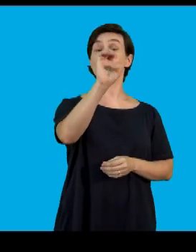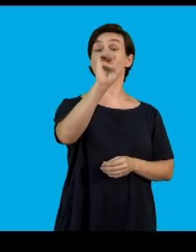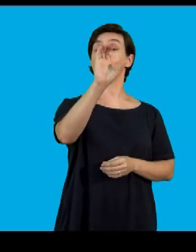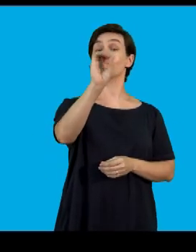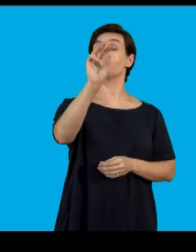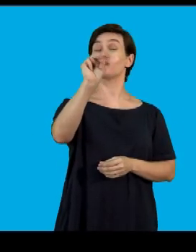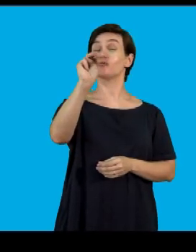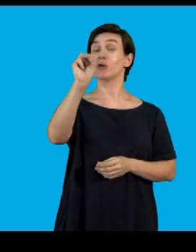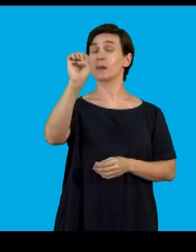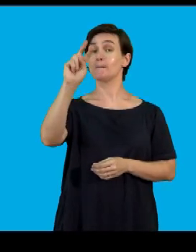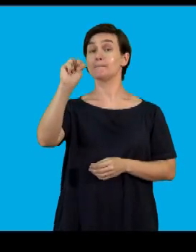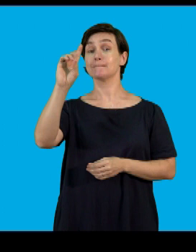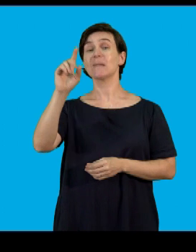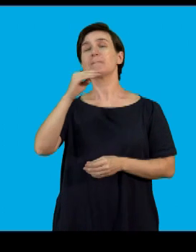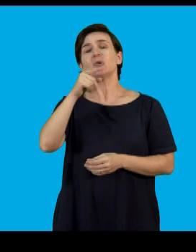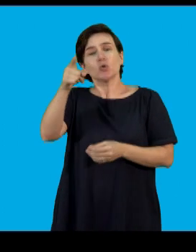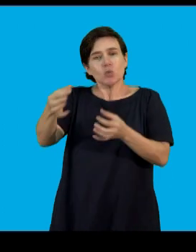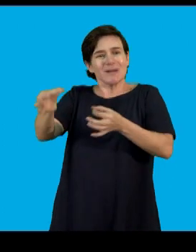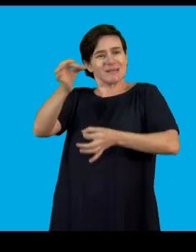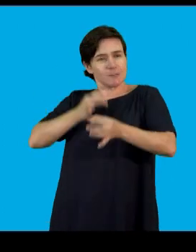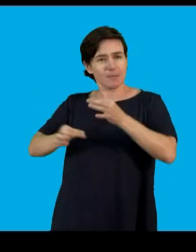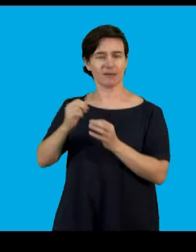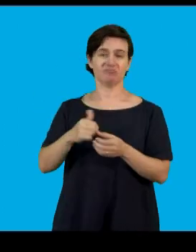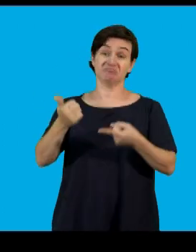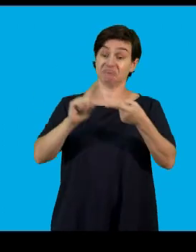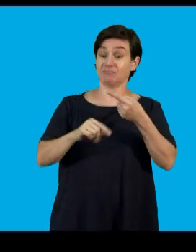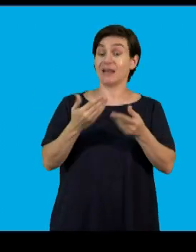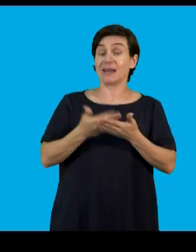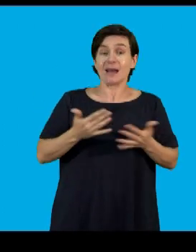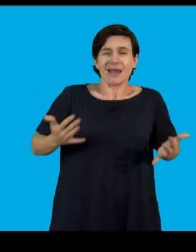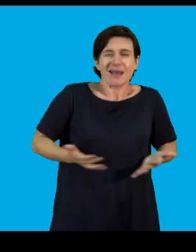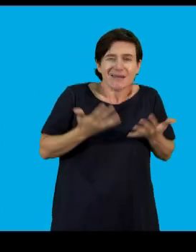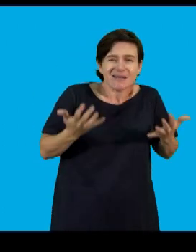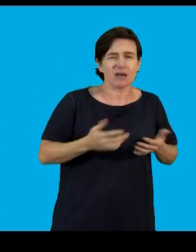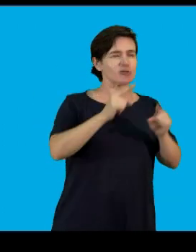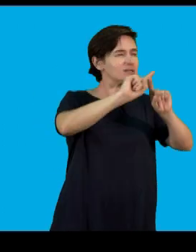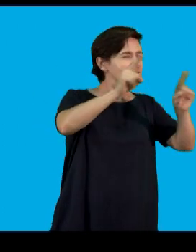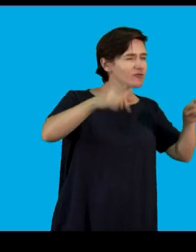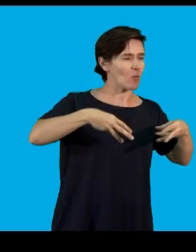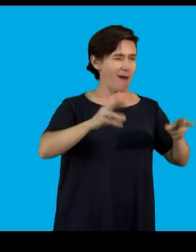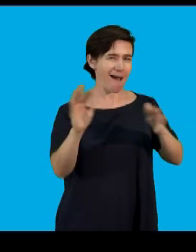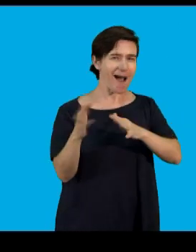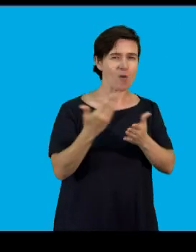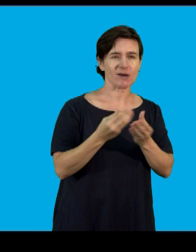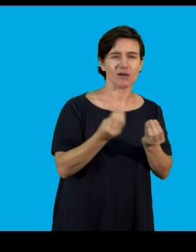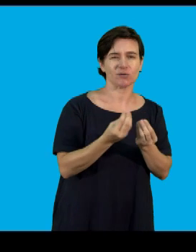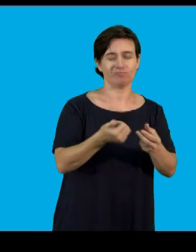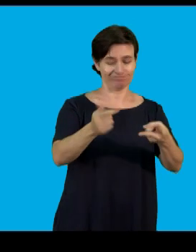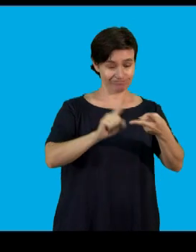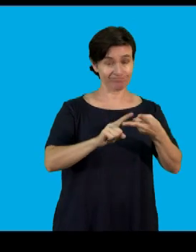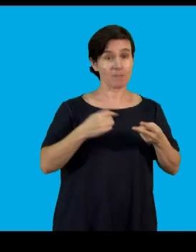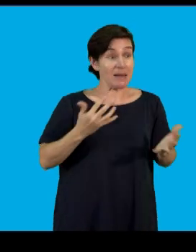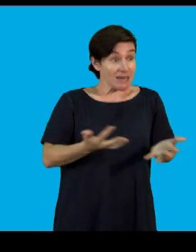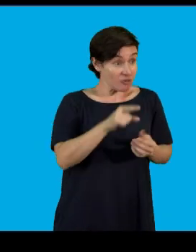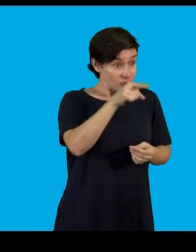full sentences. All right? Encourage alternative ways of working or doing things. Encourage staff